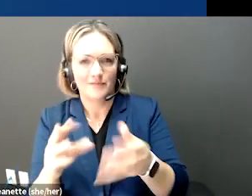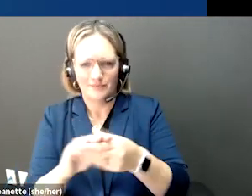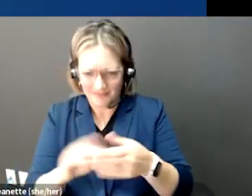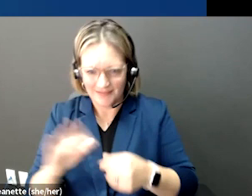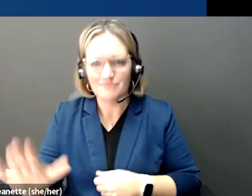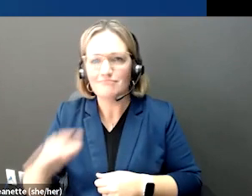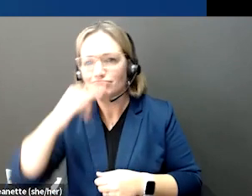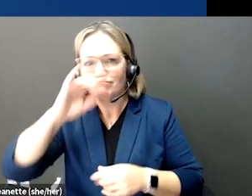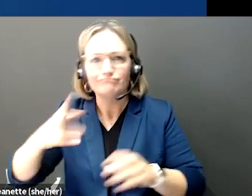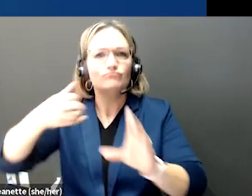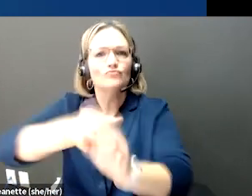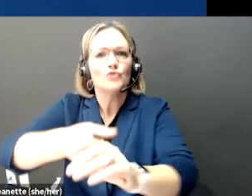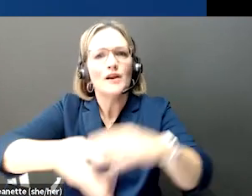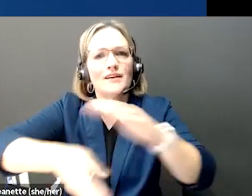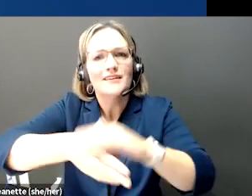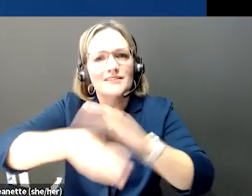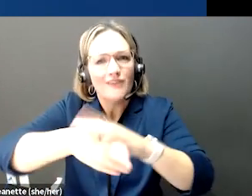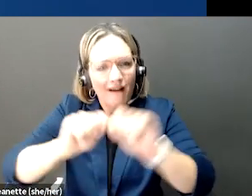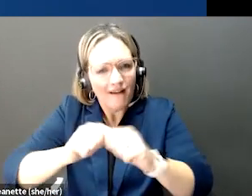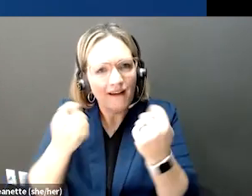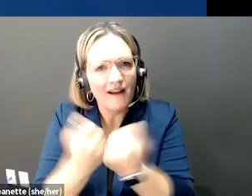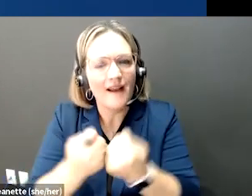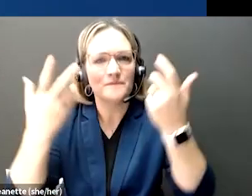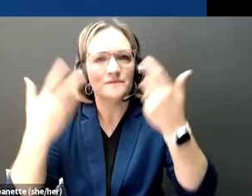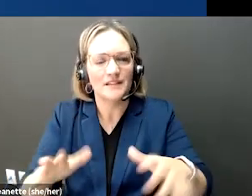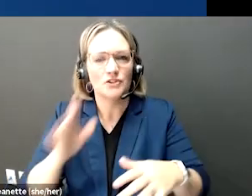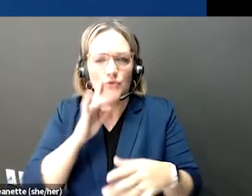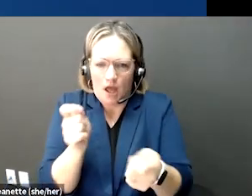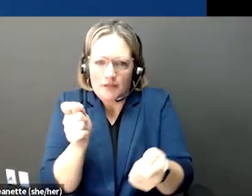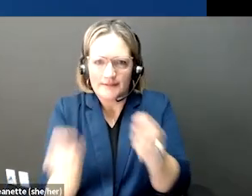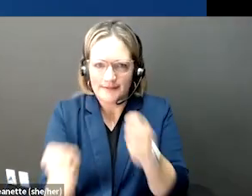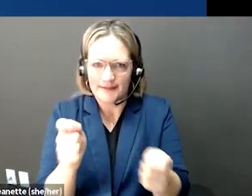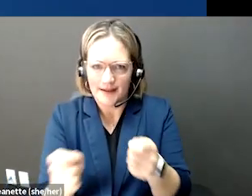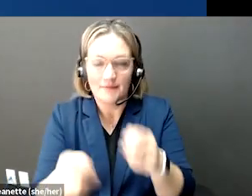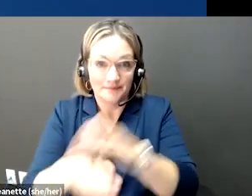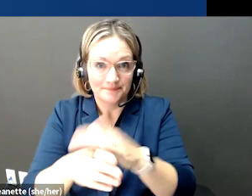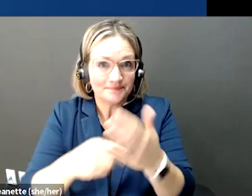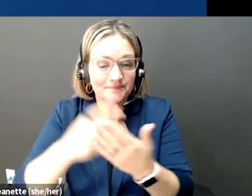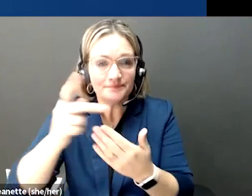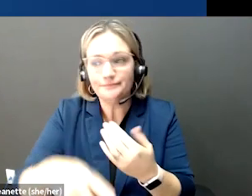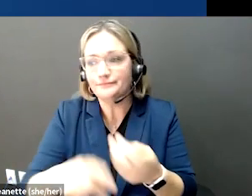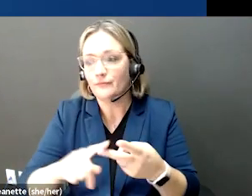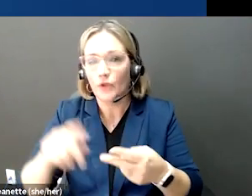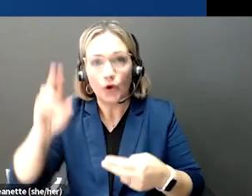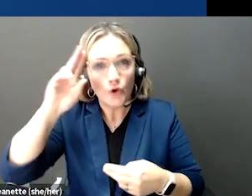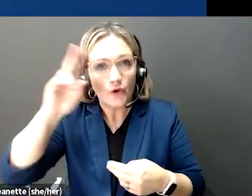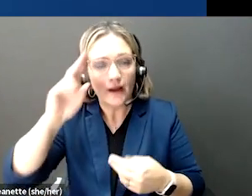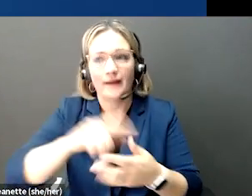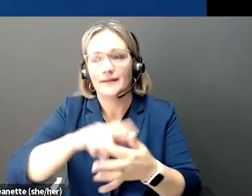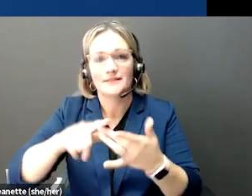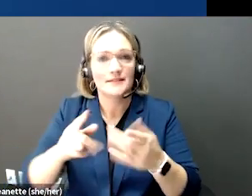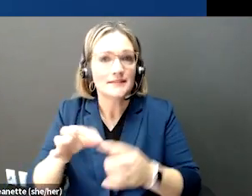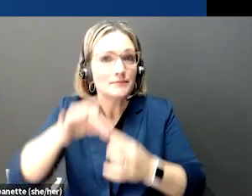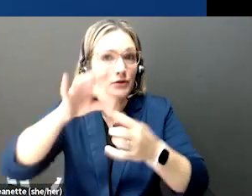after several years of participating in an adaptive soccer program, children joining Girl Guides, Special Olympics, finding